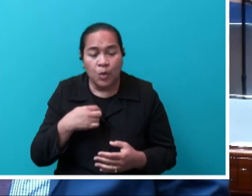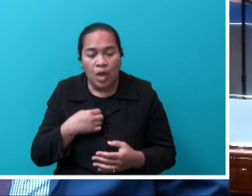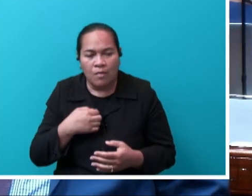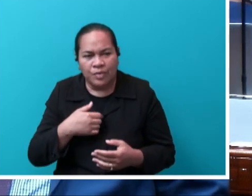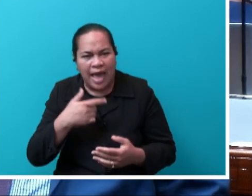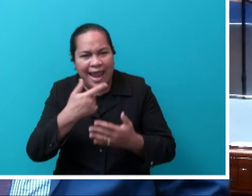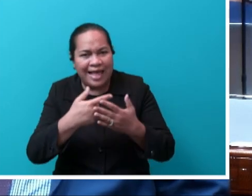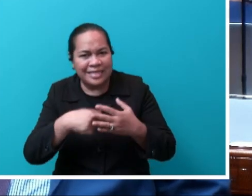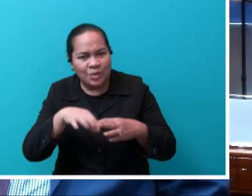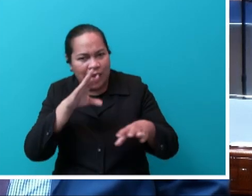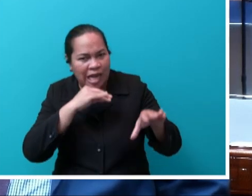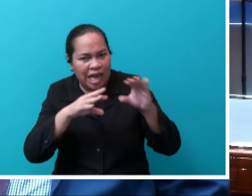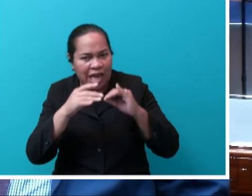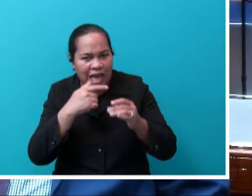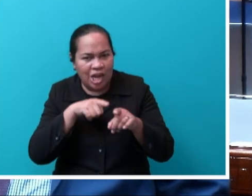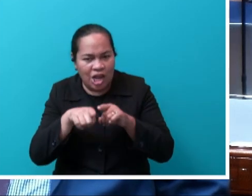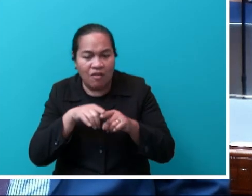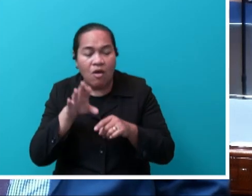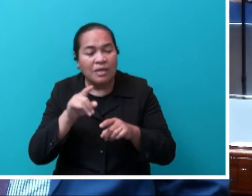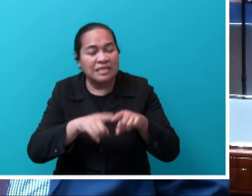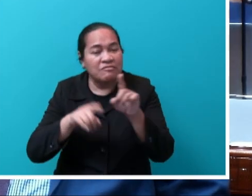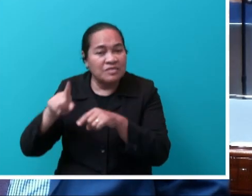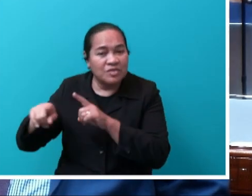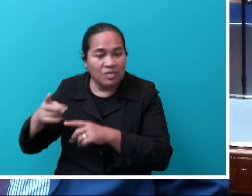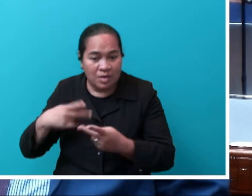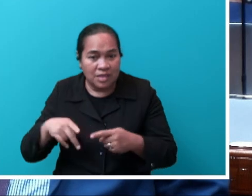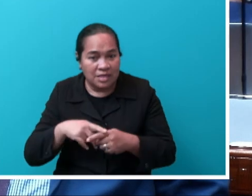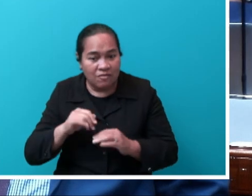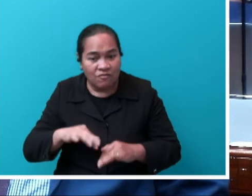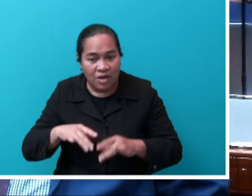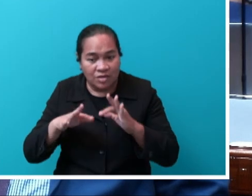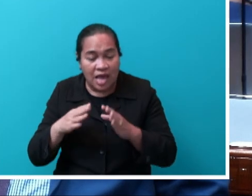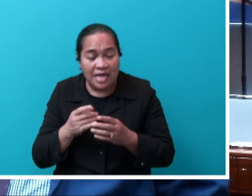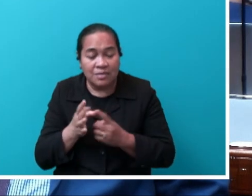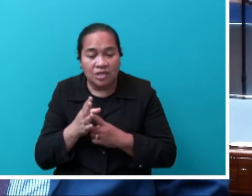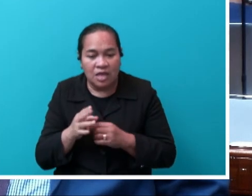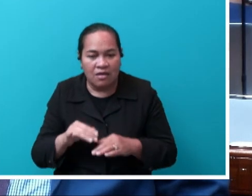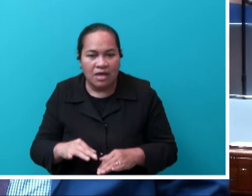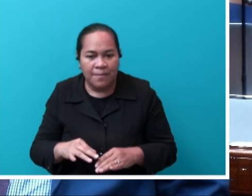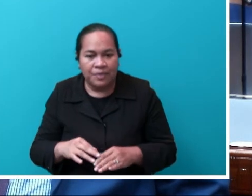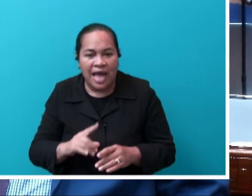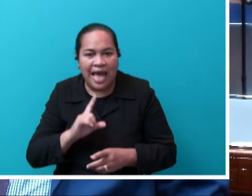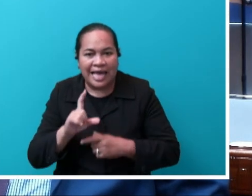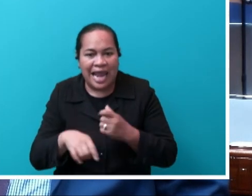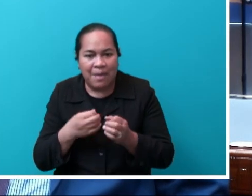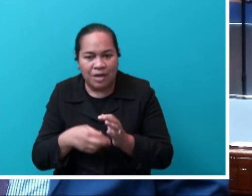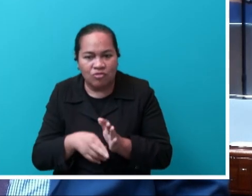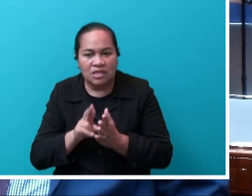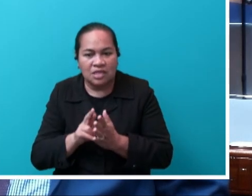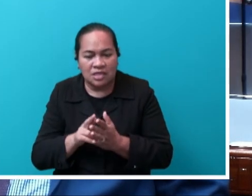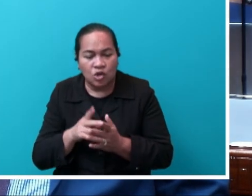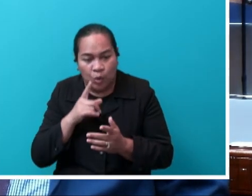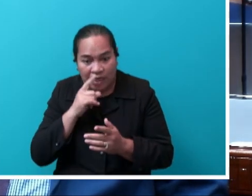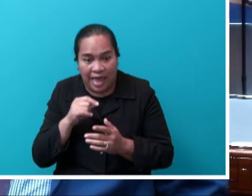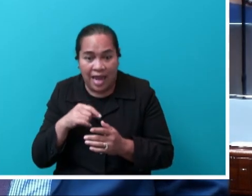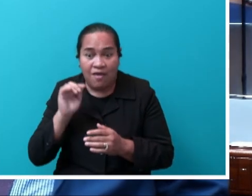from those floods, especially climate resilience, so that it can withstand future challenges.